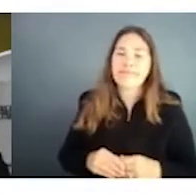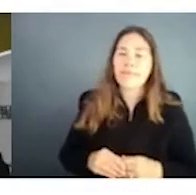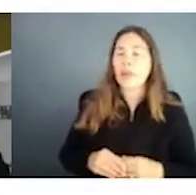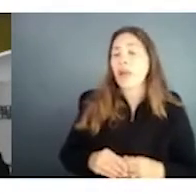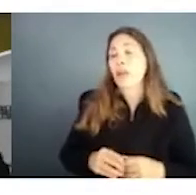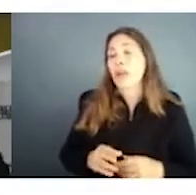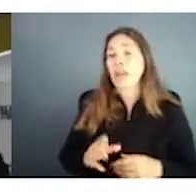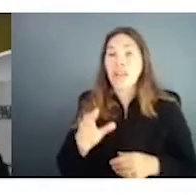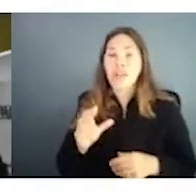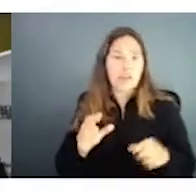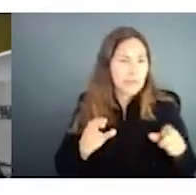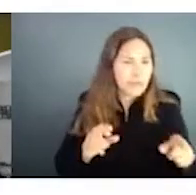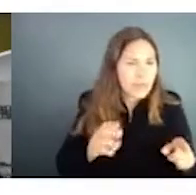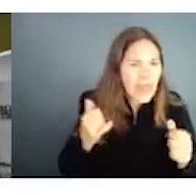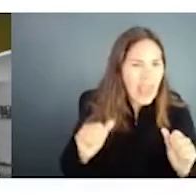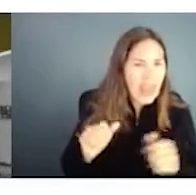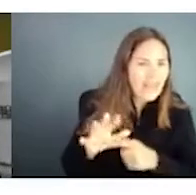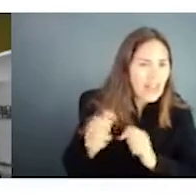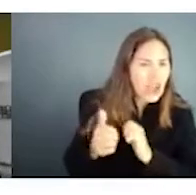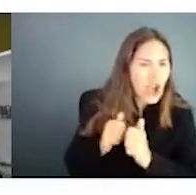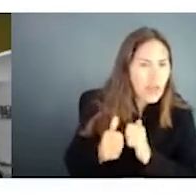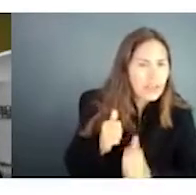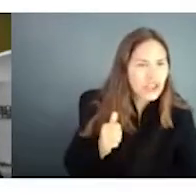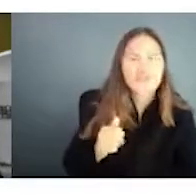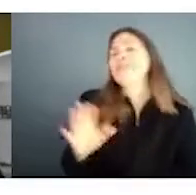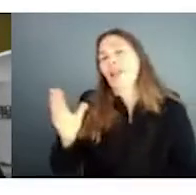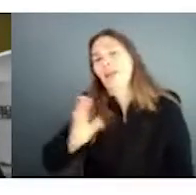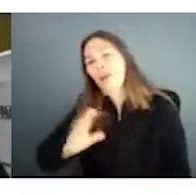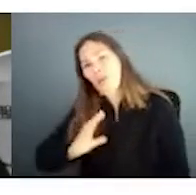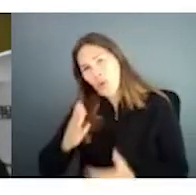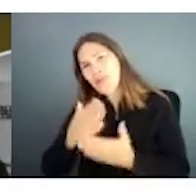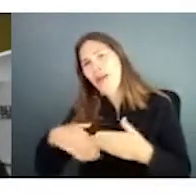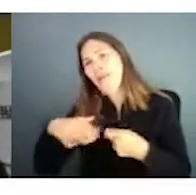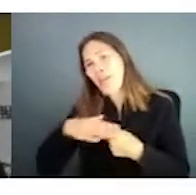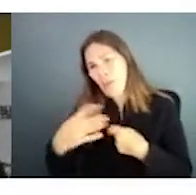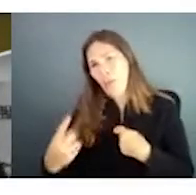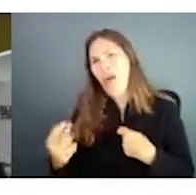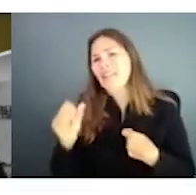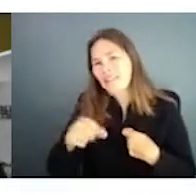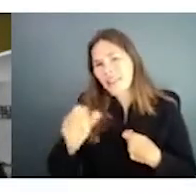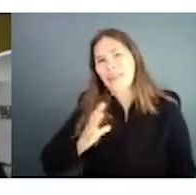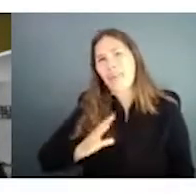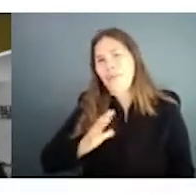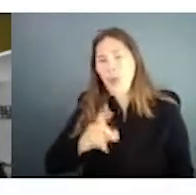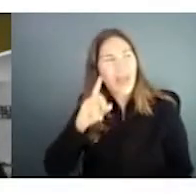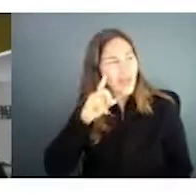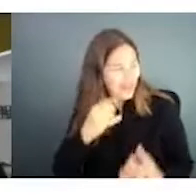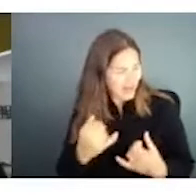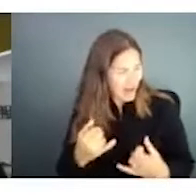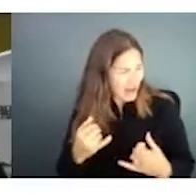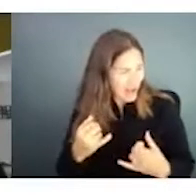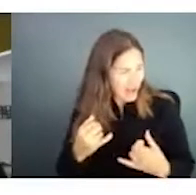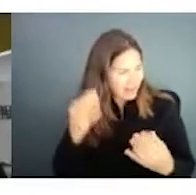Beth says, any video competitions that you know of? You know, there used to be a couple good local ones. I can't think of anything off the top of